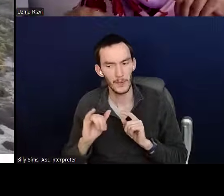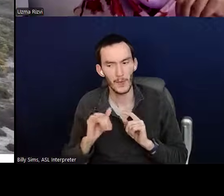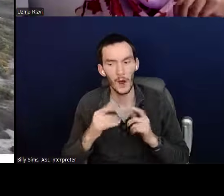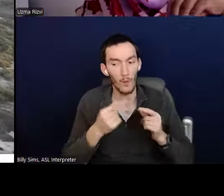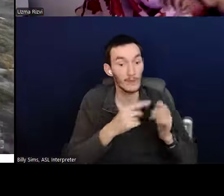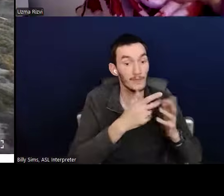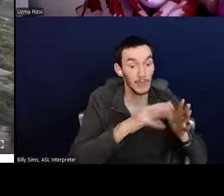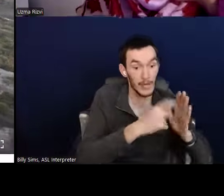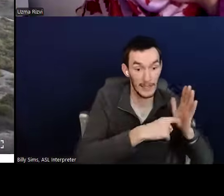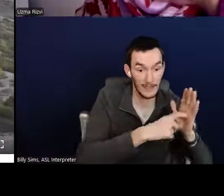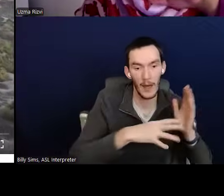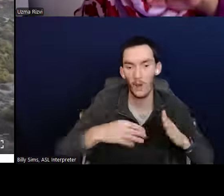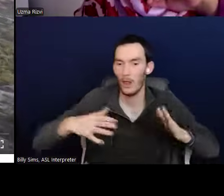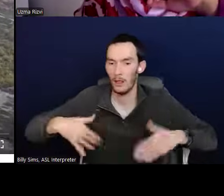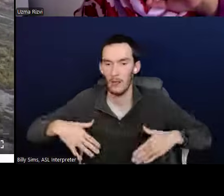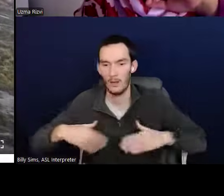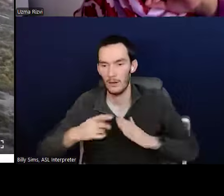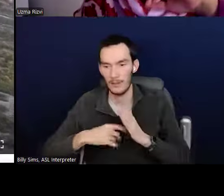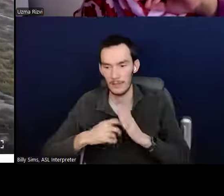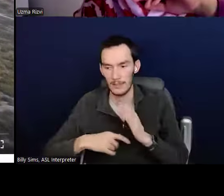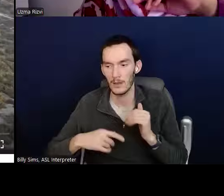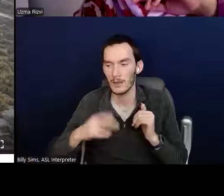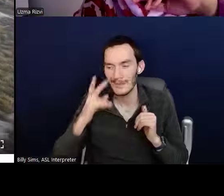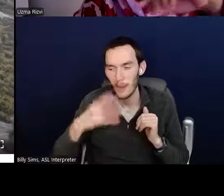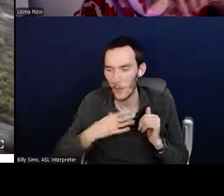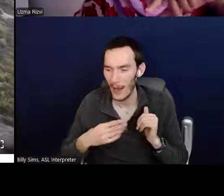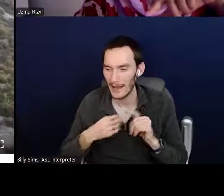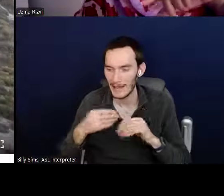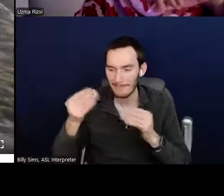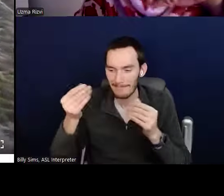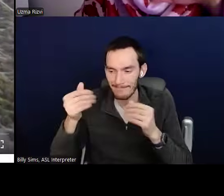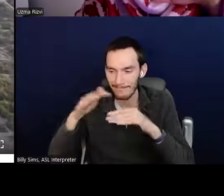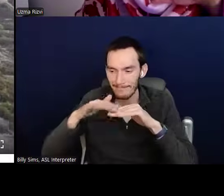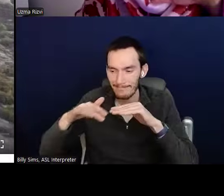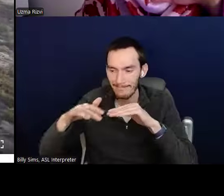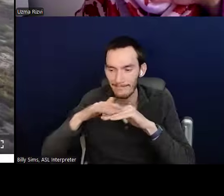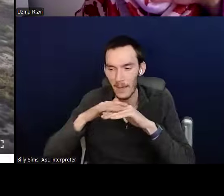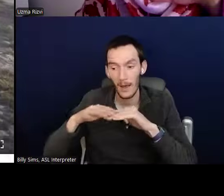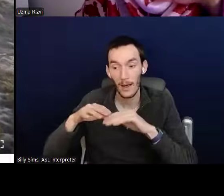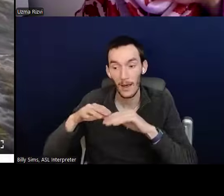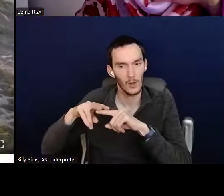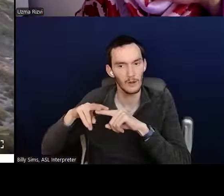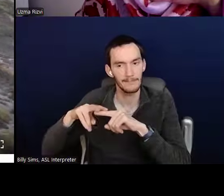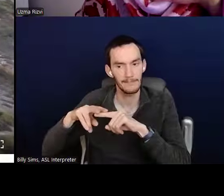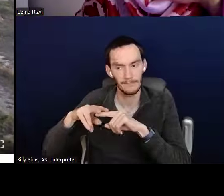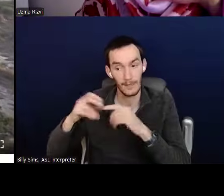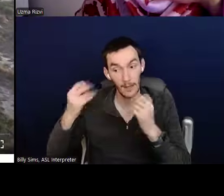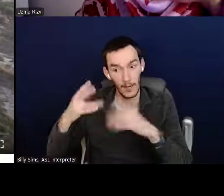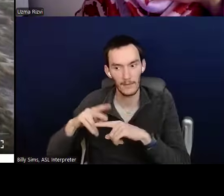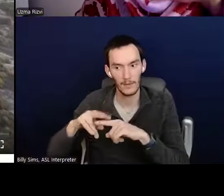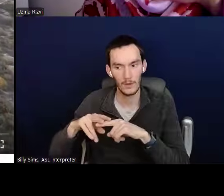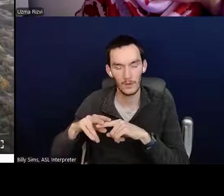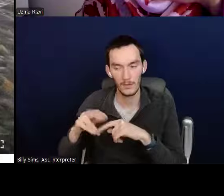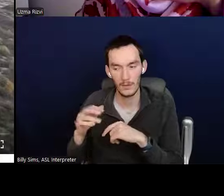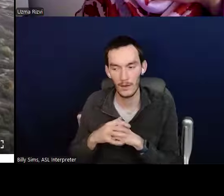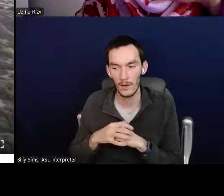not been excavated. All of this white kind of on the top that you see is actually salt. There's a lot of salt there. So this